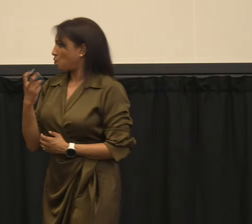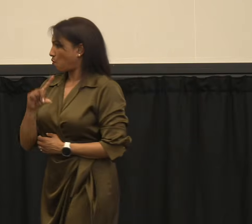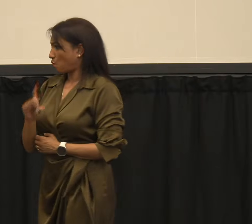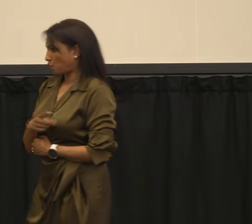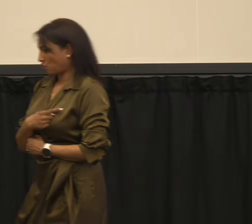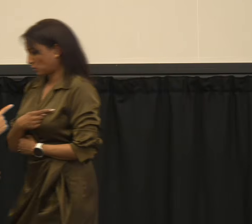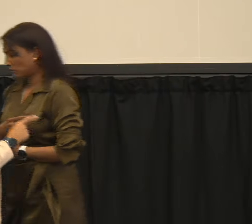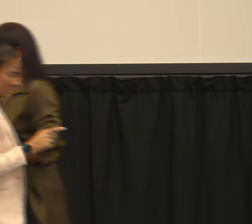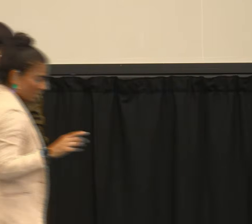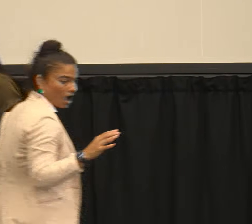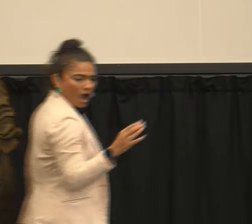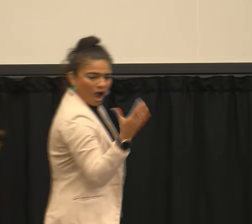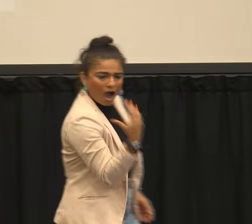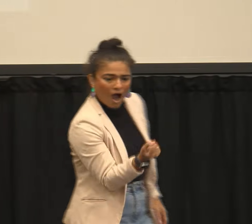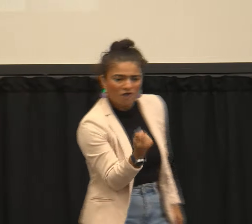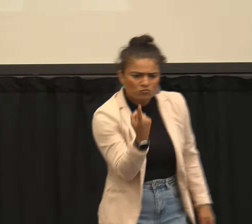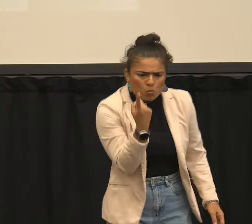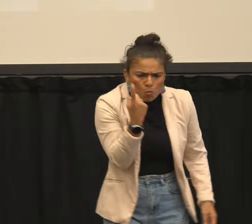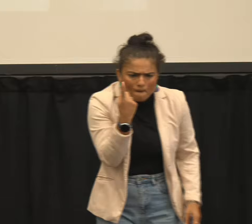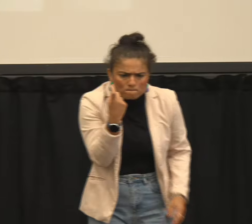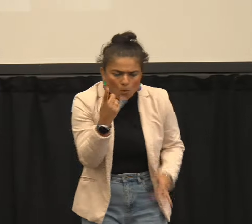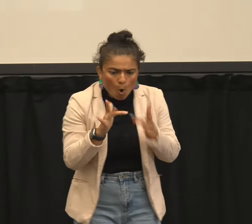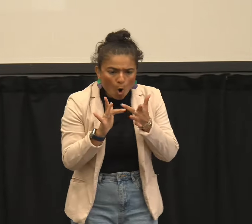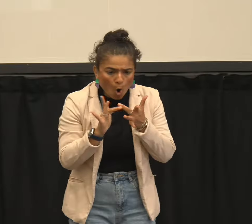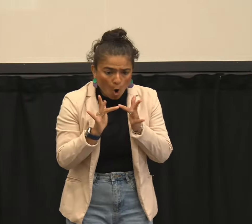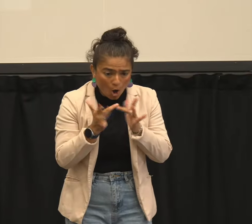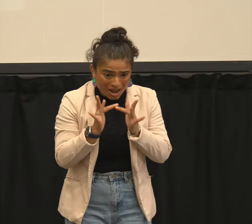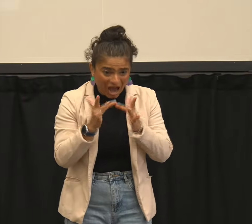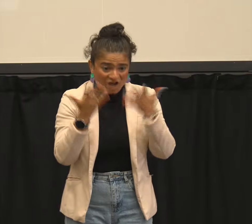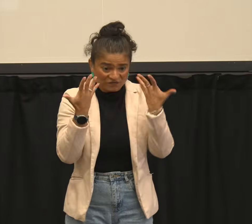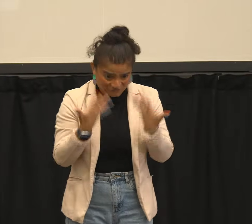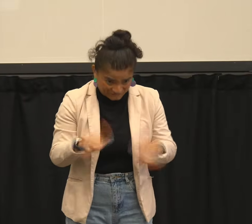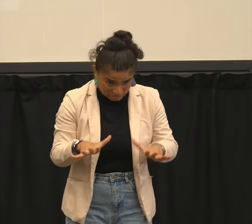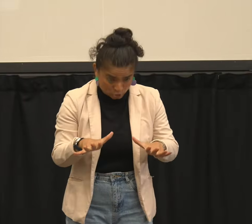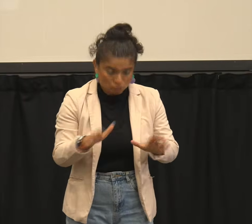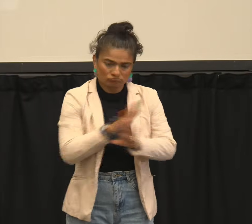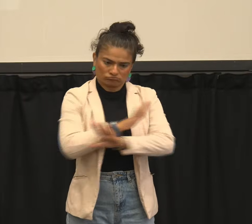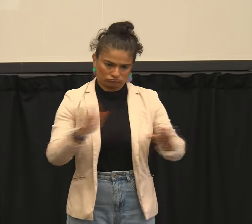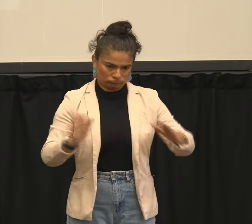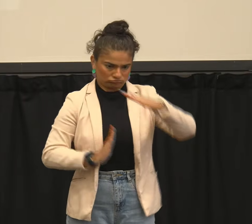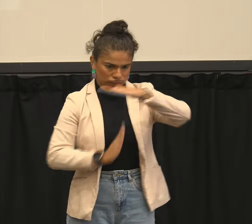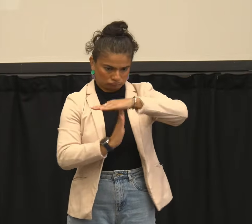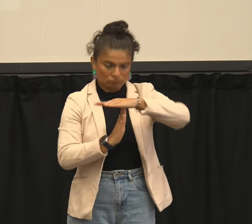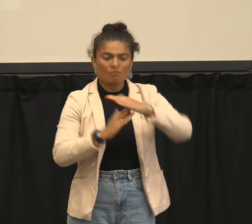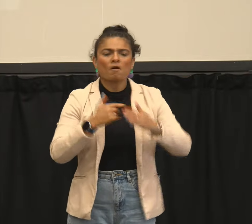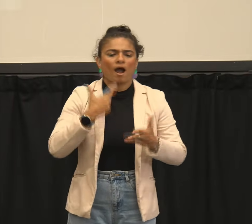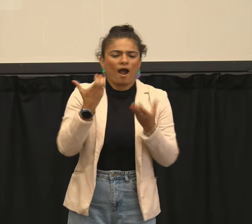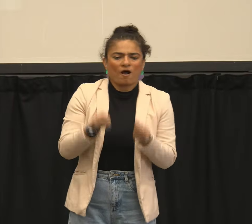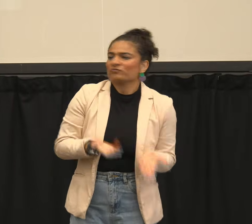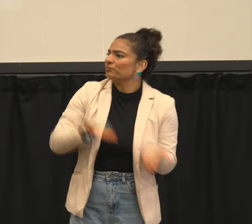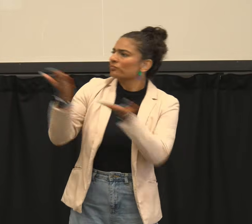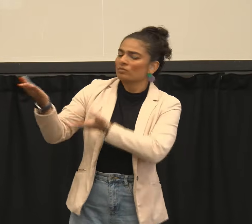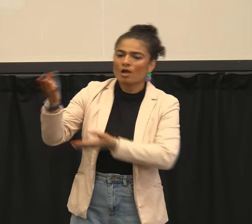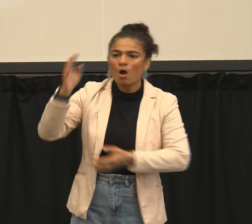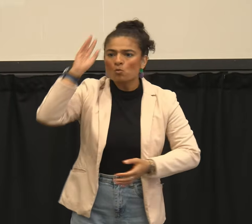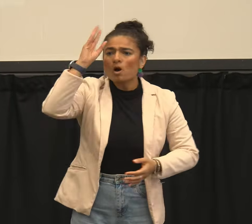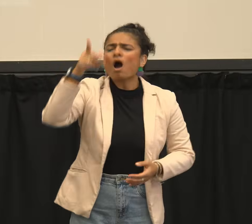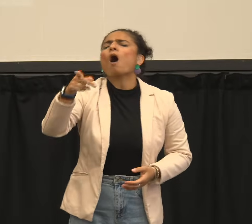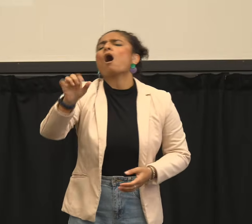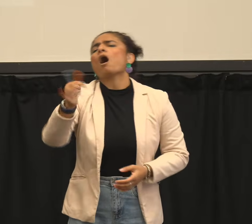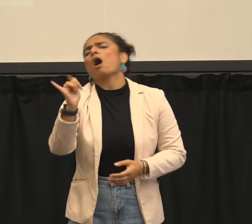we have a project that is operating. Thank you. Let's rather finish